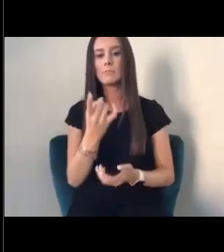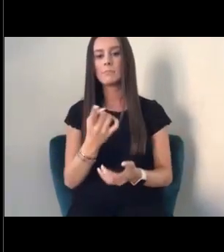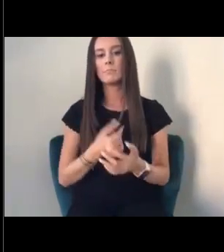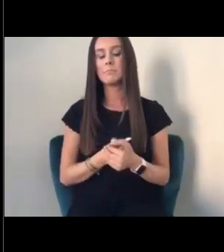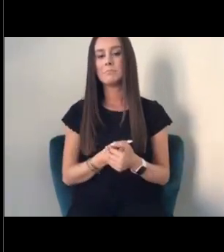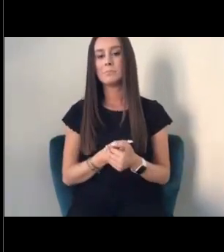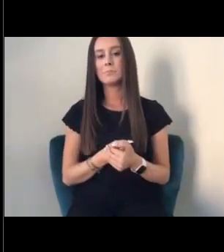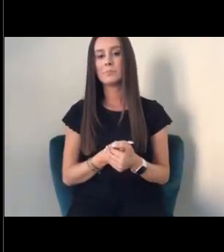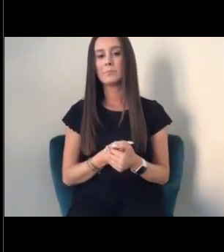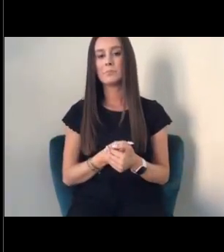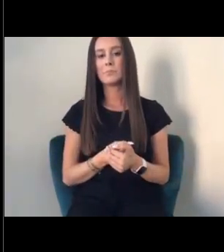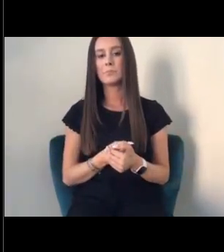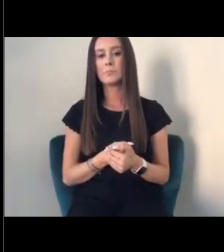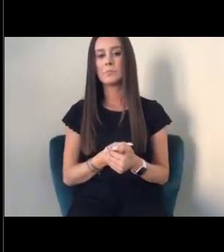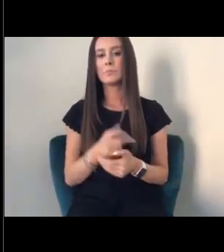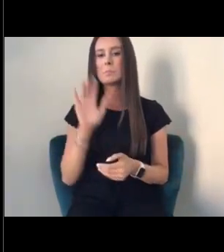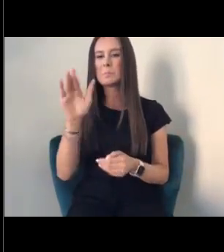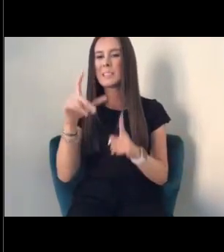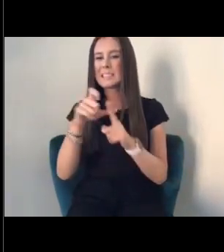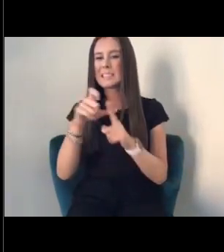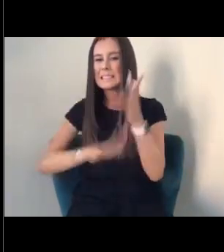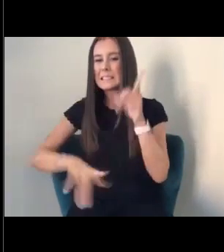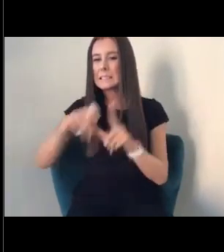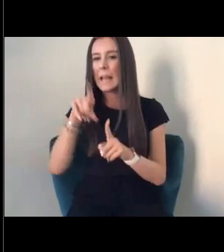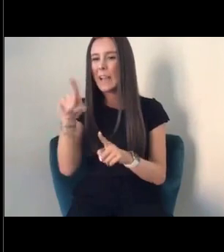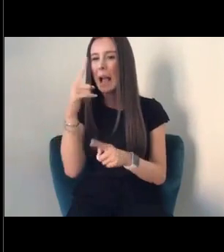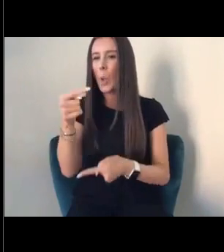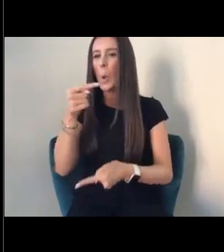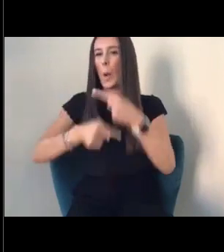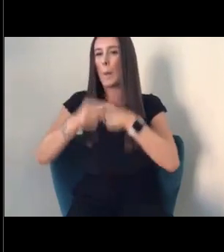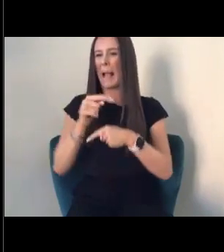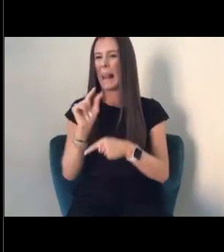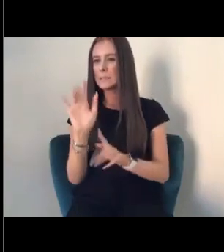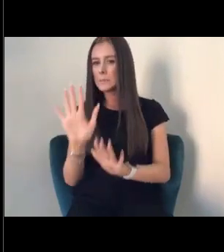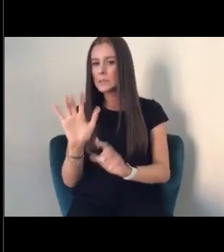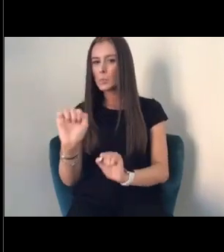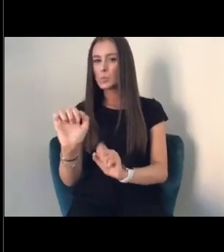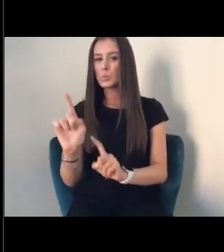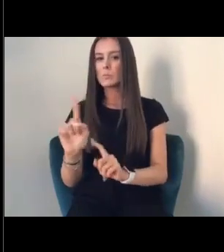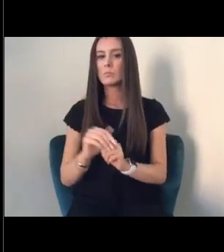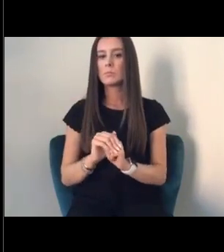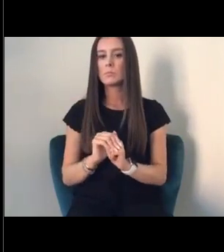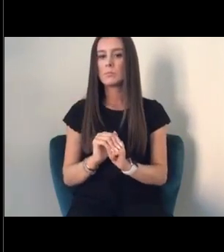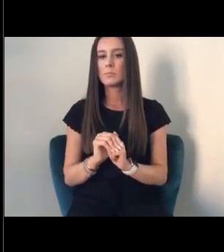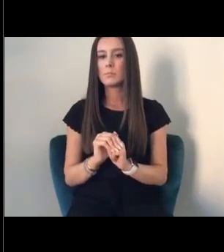Sorry, Dave, please can I ask you to go back one slide?